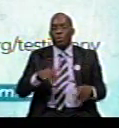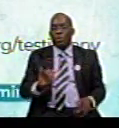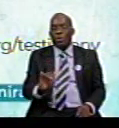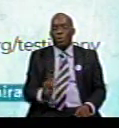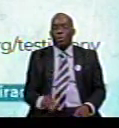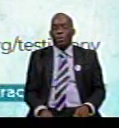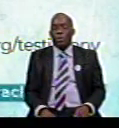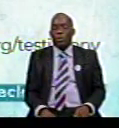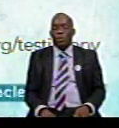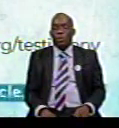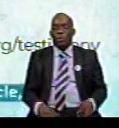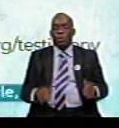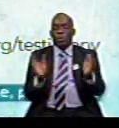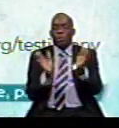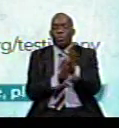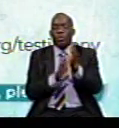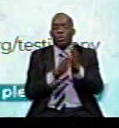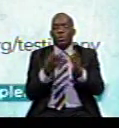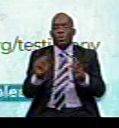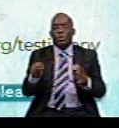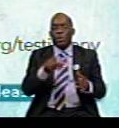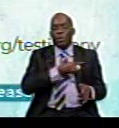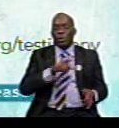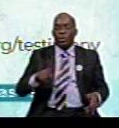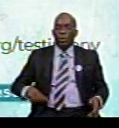Okay. Praise the Lord.